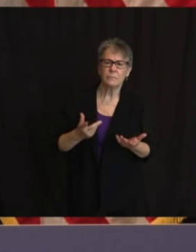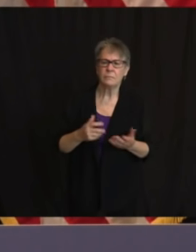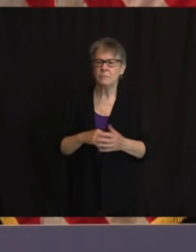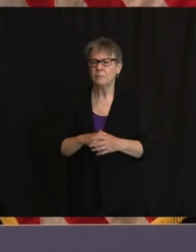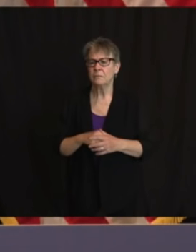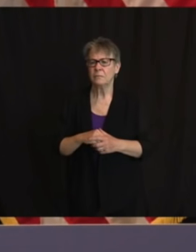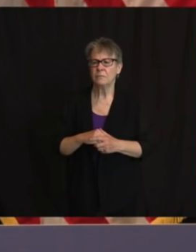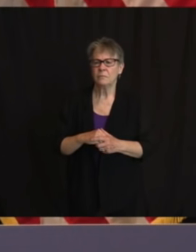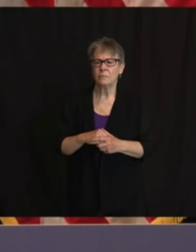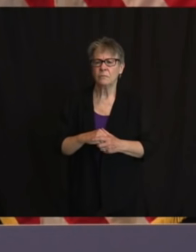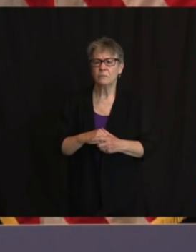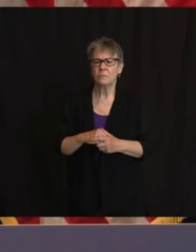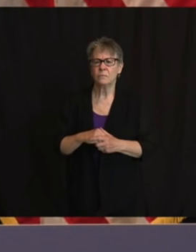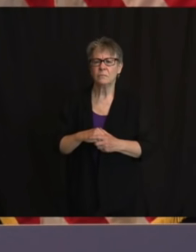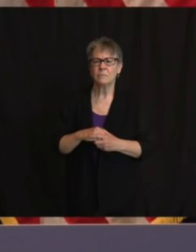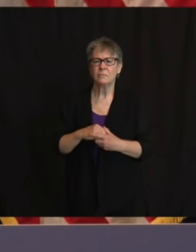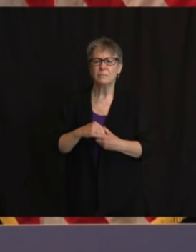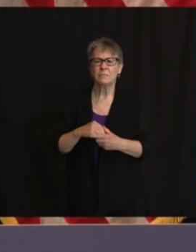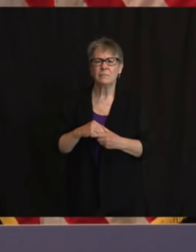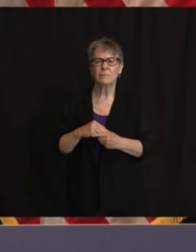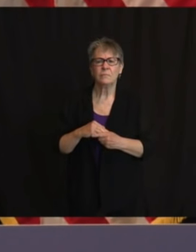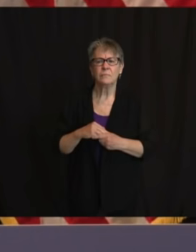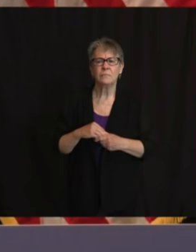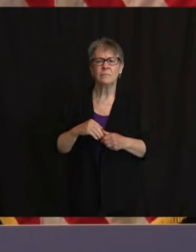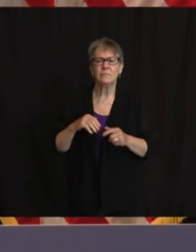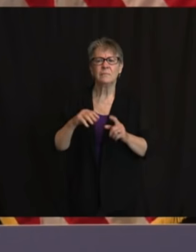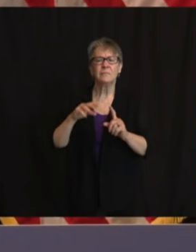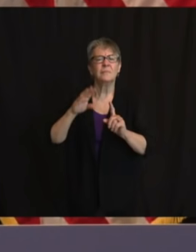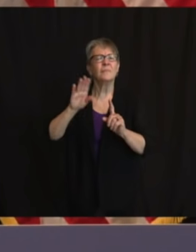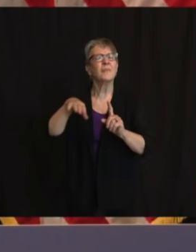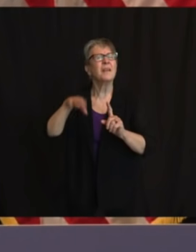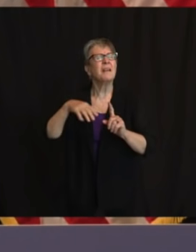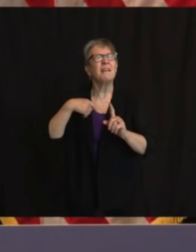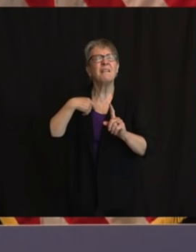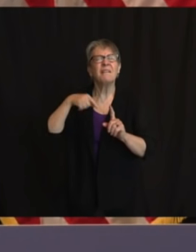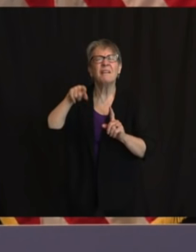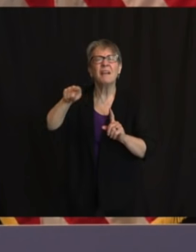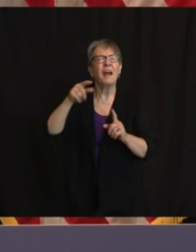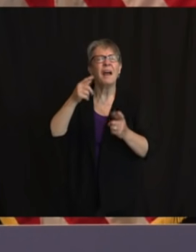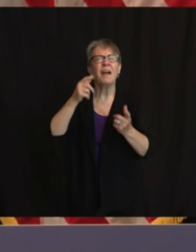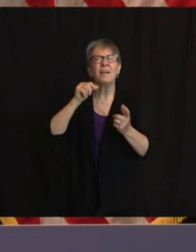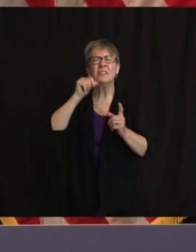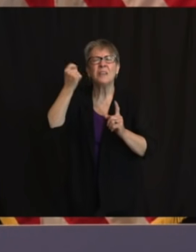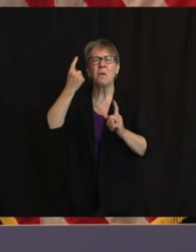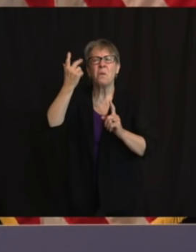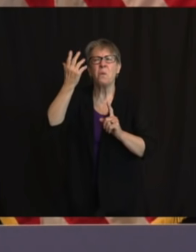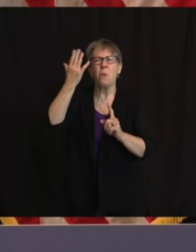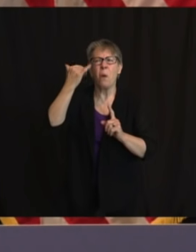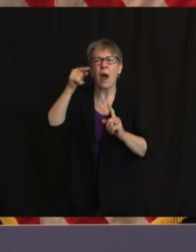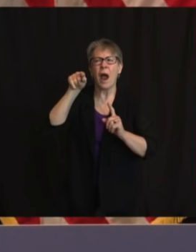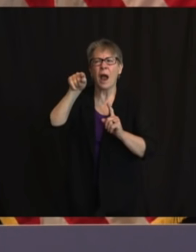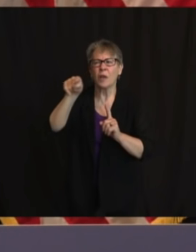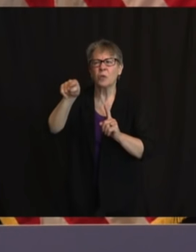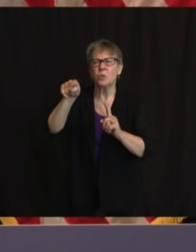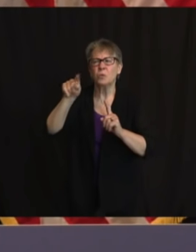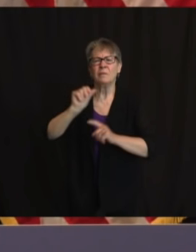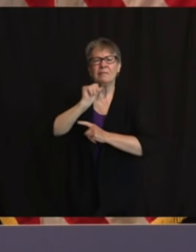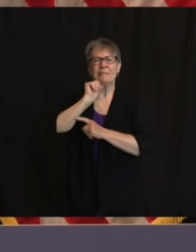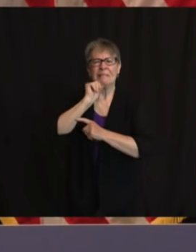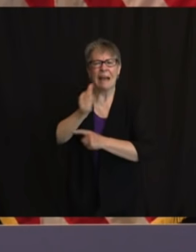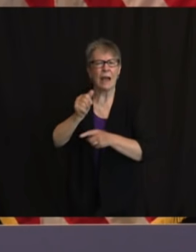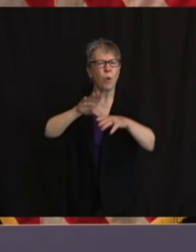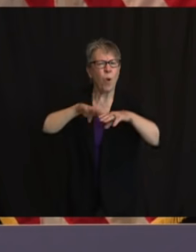to kind of go this route ultimately? What didn't you see? Second, graduation will be allowed to continue to some degree. What creative ways have you